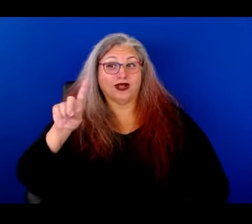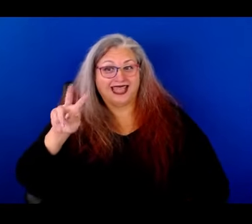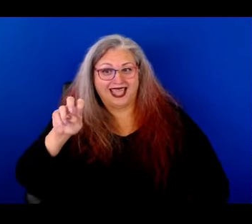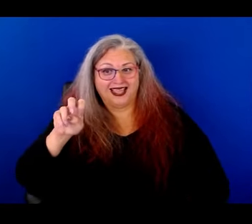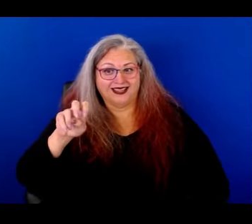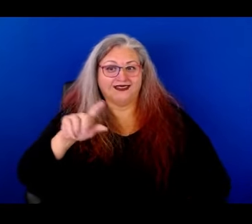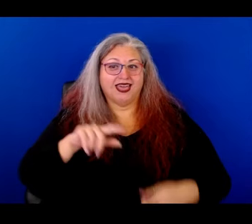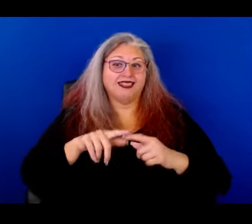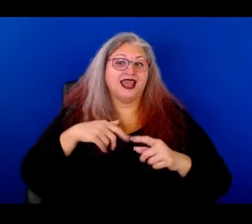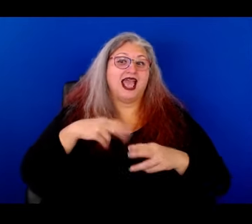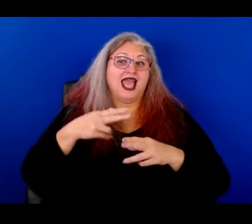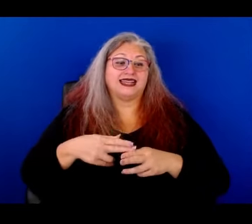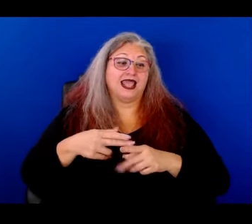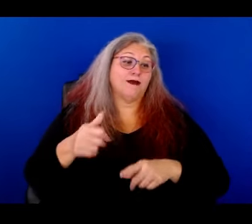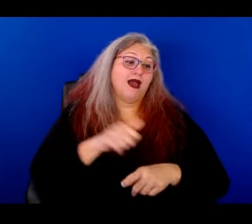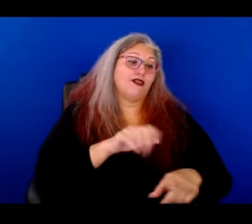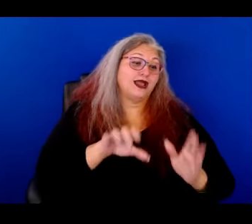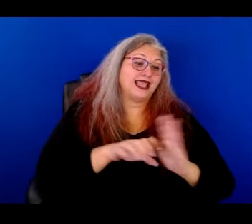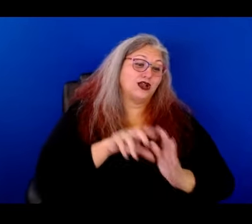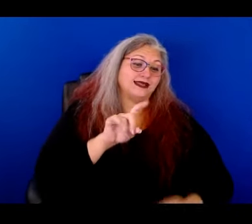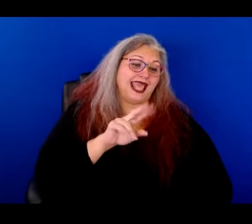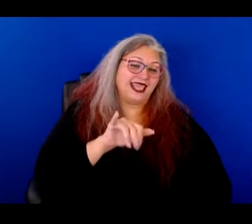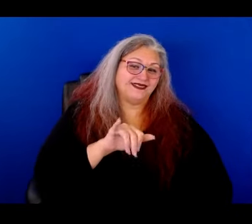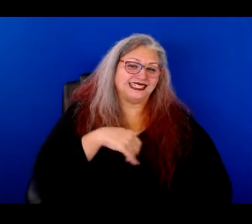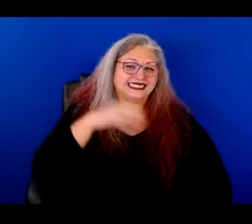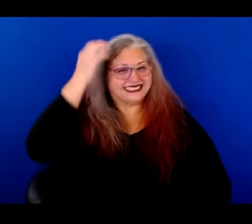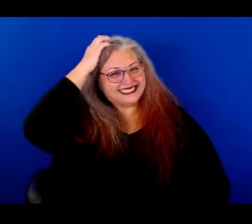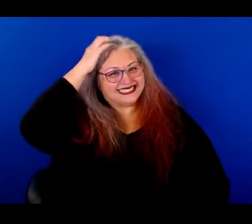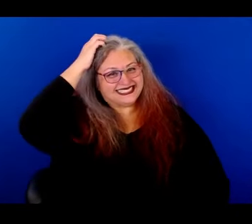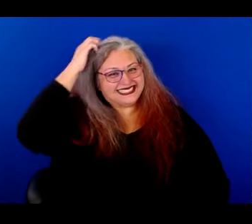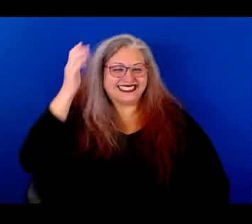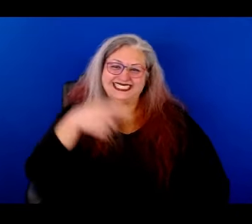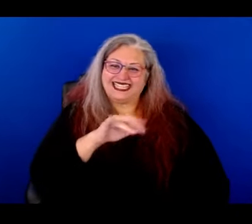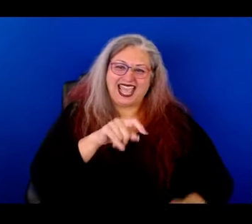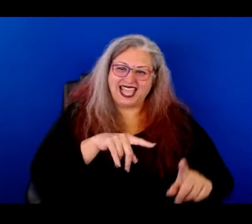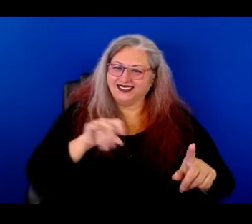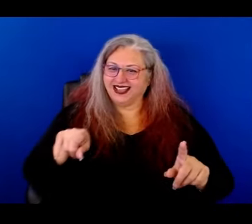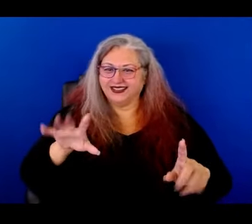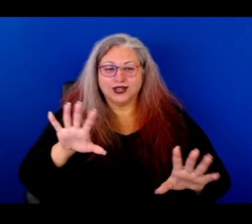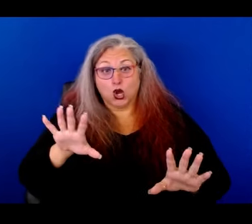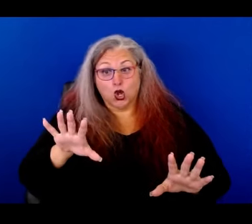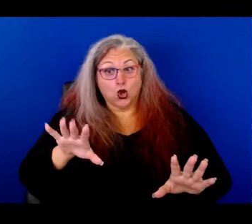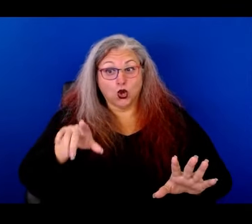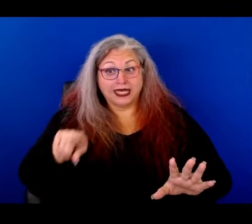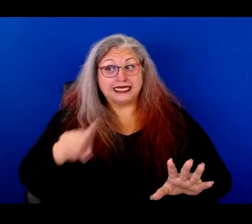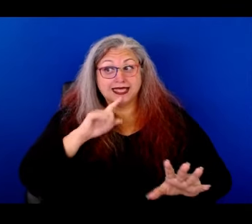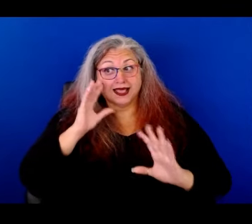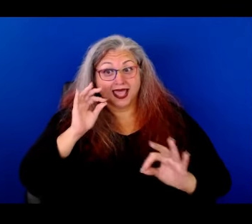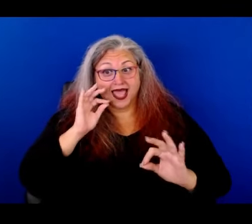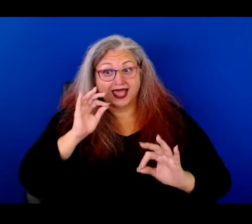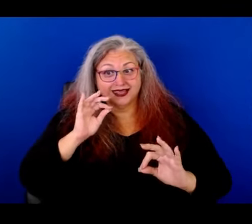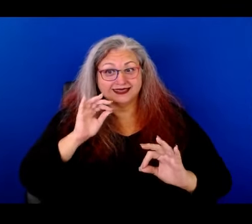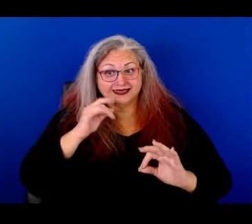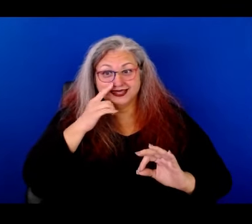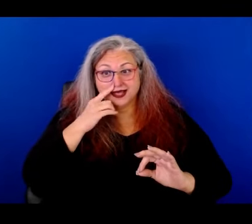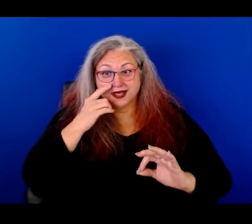then I named one of the other characters Davey Matt. So everyone was like, that's Dave Matthews. I'm like, no, he's the cat. He's so you've